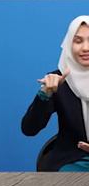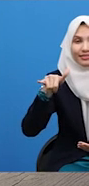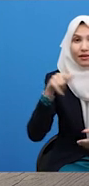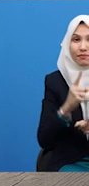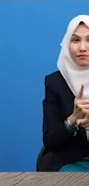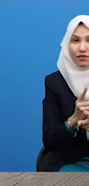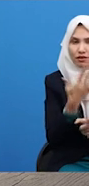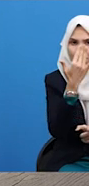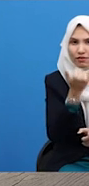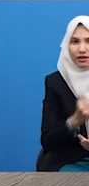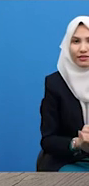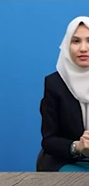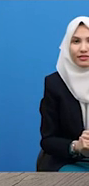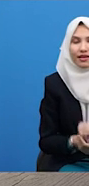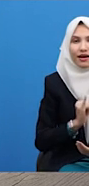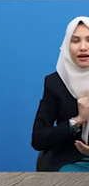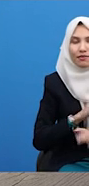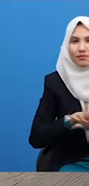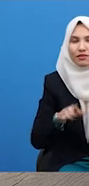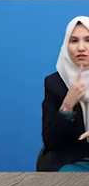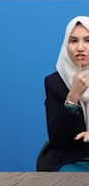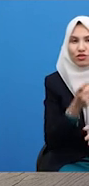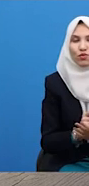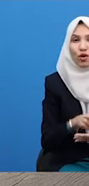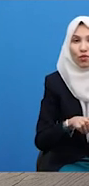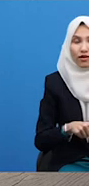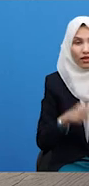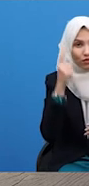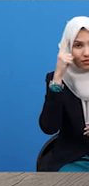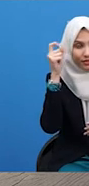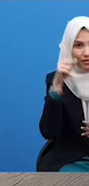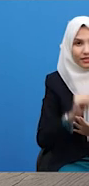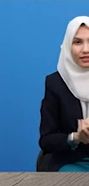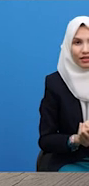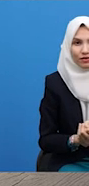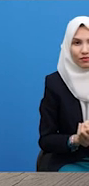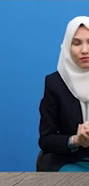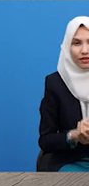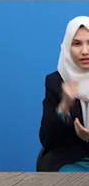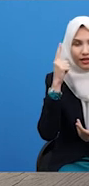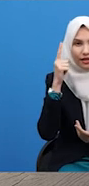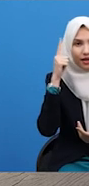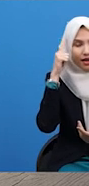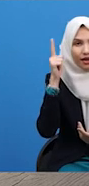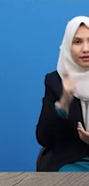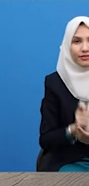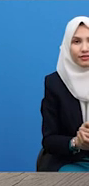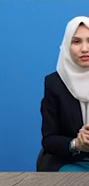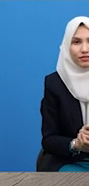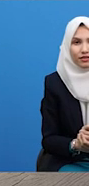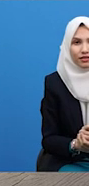Why? I'm not sure what I was thinking when I agreed to that. I'm scared of